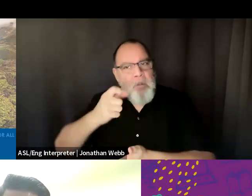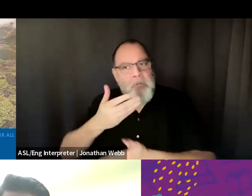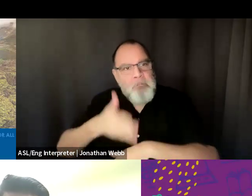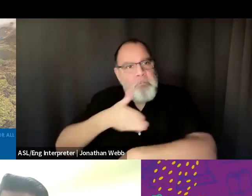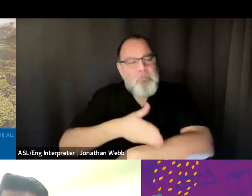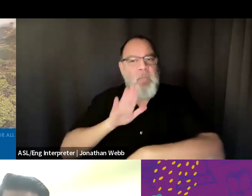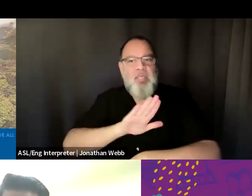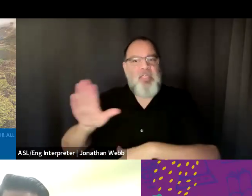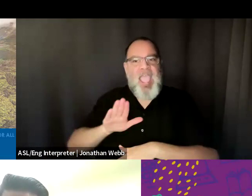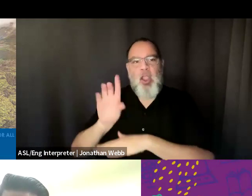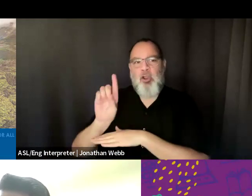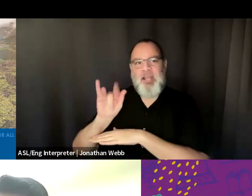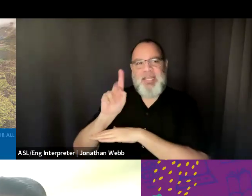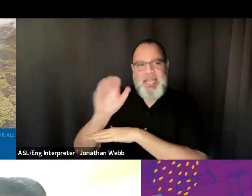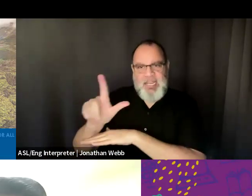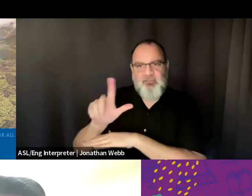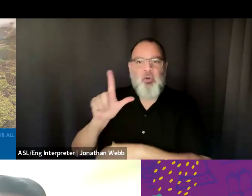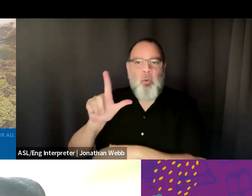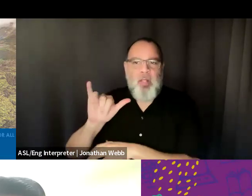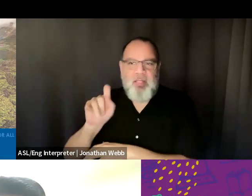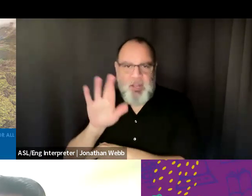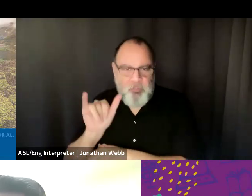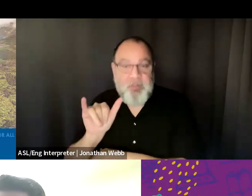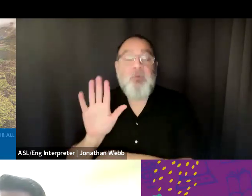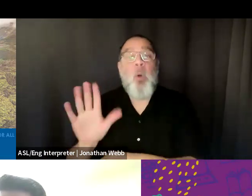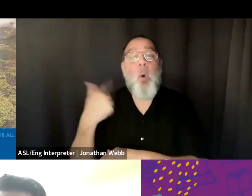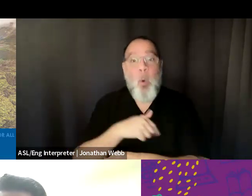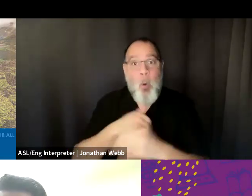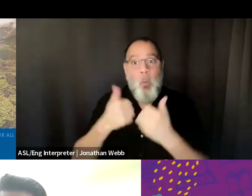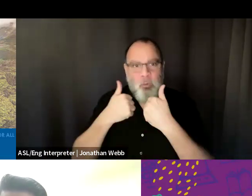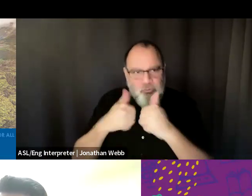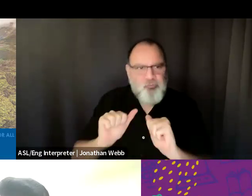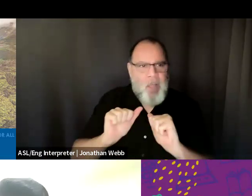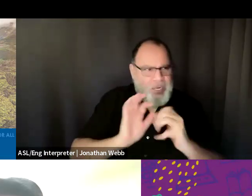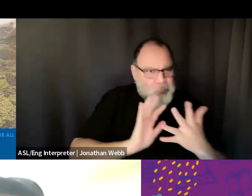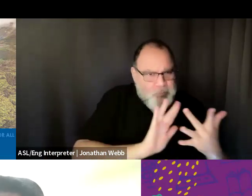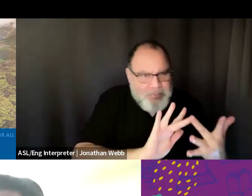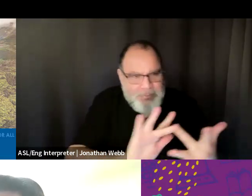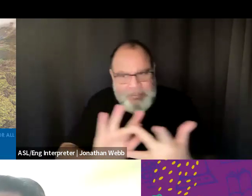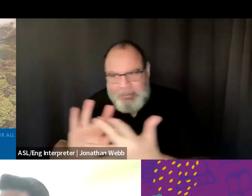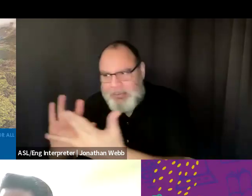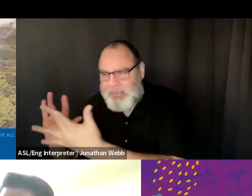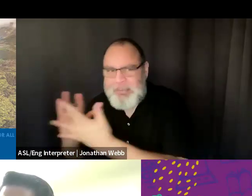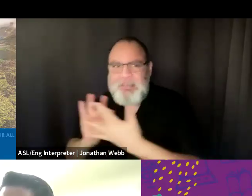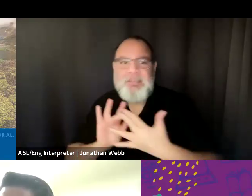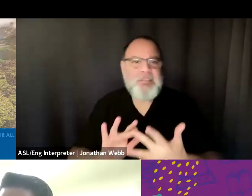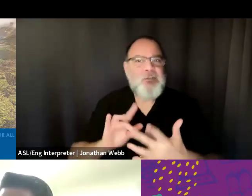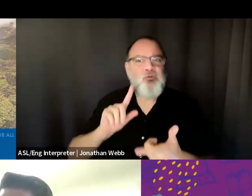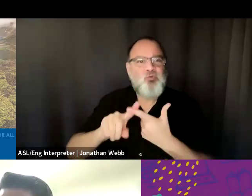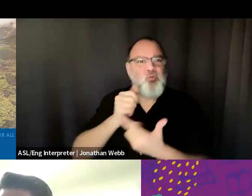so yeah, we're doing our best to reach as many people as we can to kind of shorten that divide for